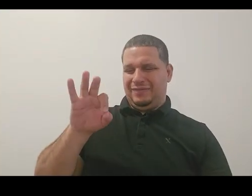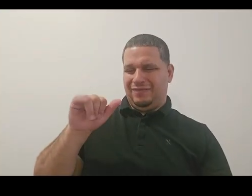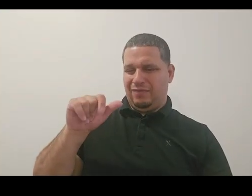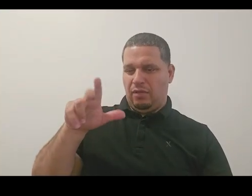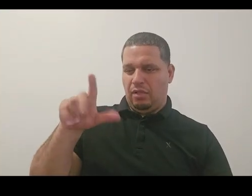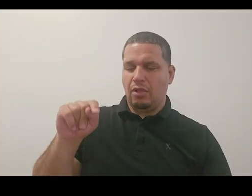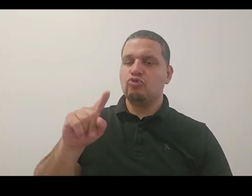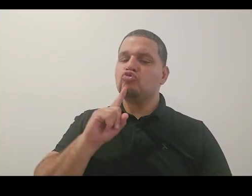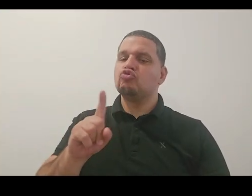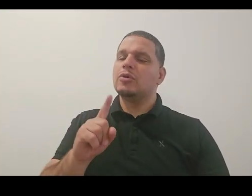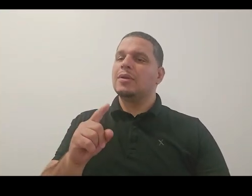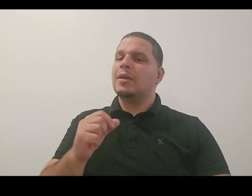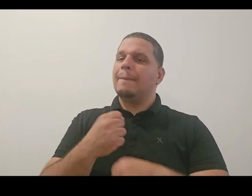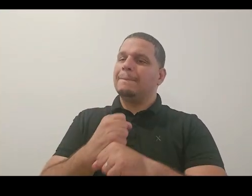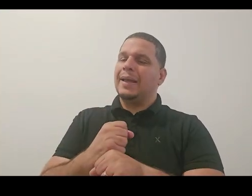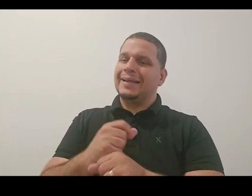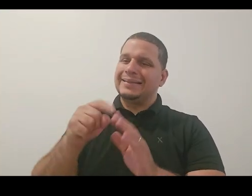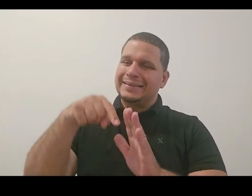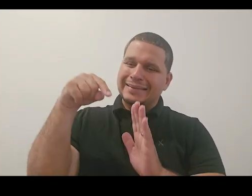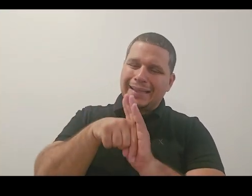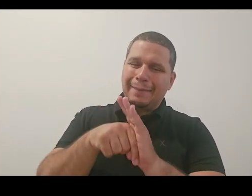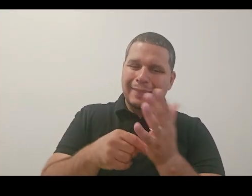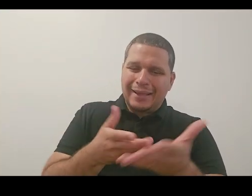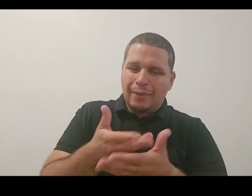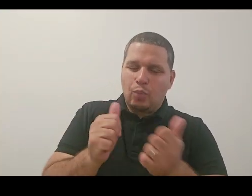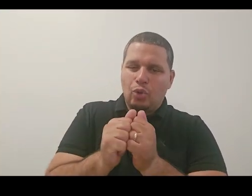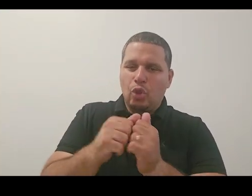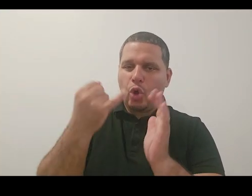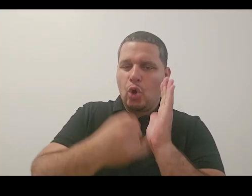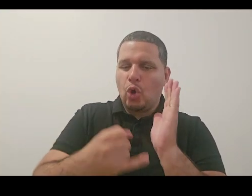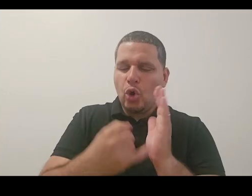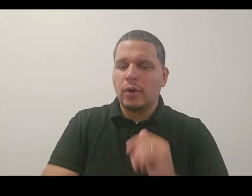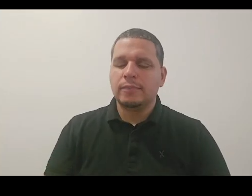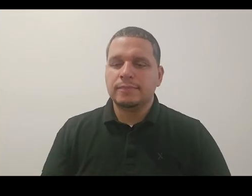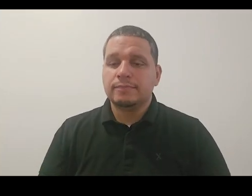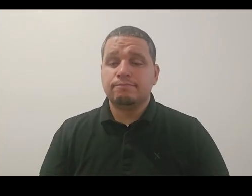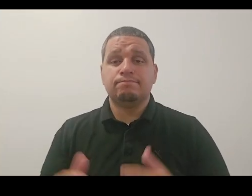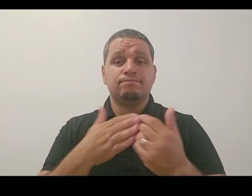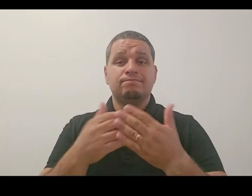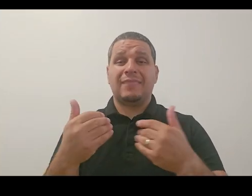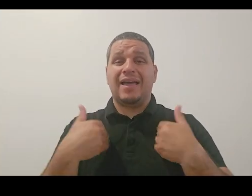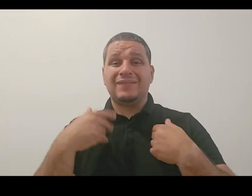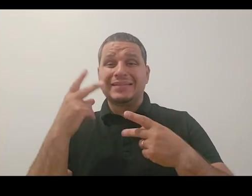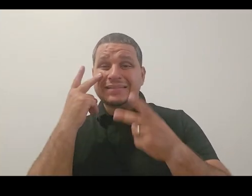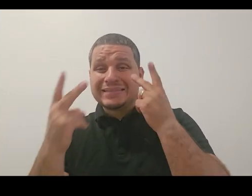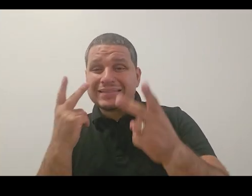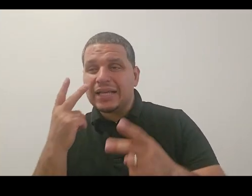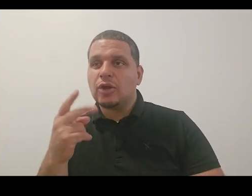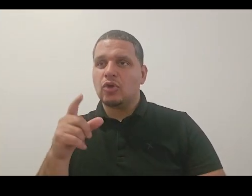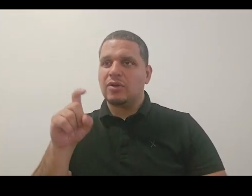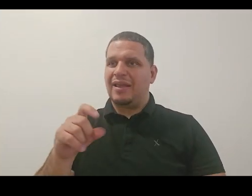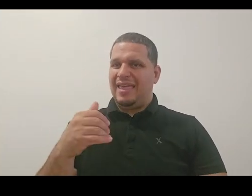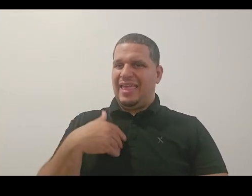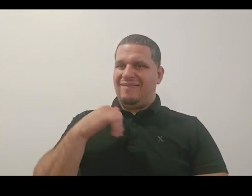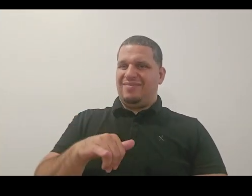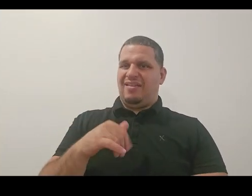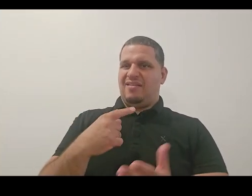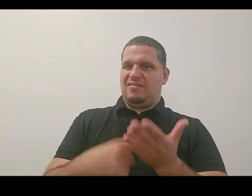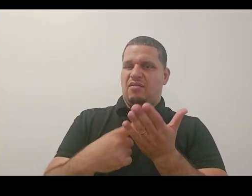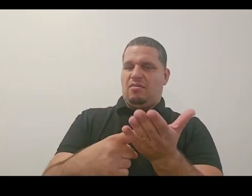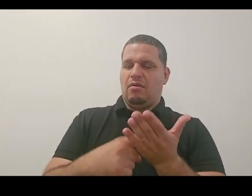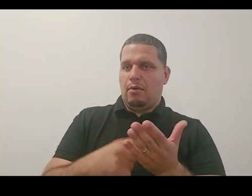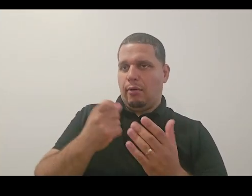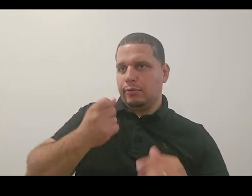And it just creates such a deep engagement with art. And really, whether or not you have sight, you really need to have